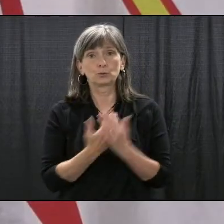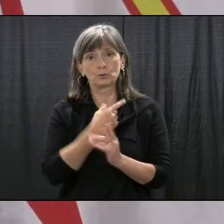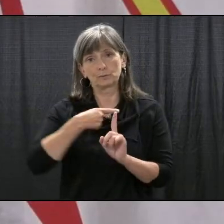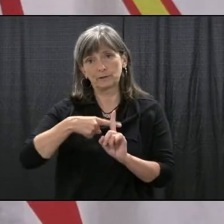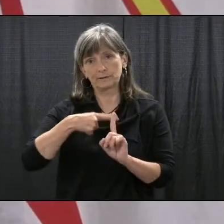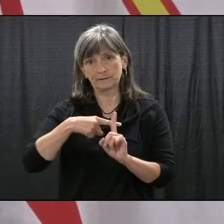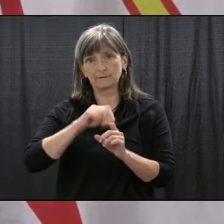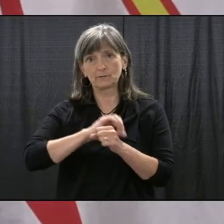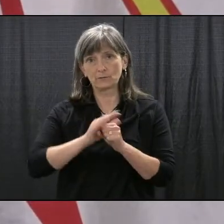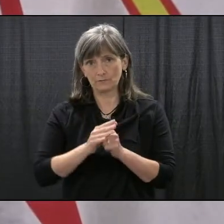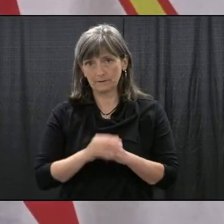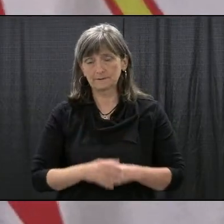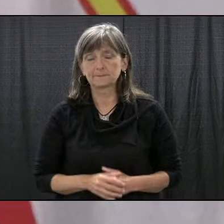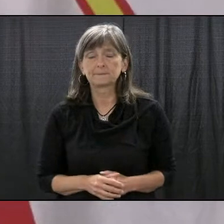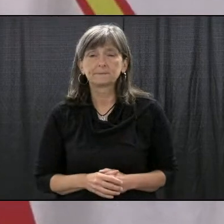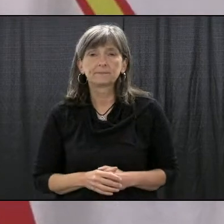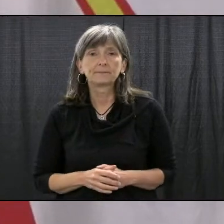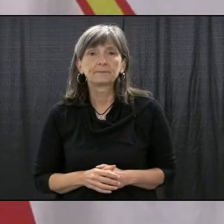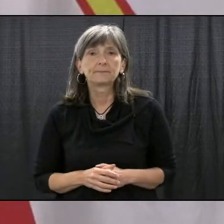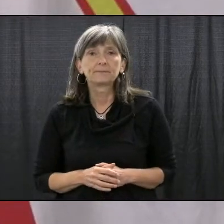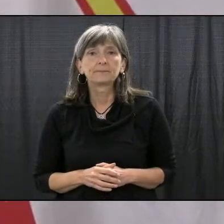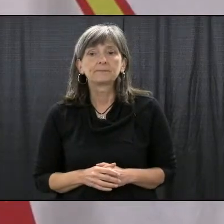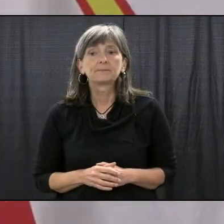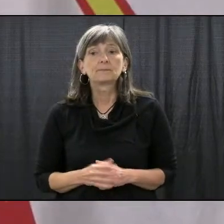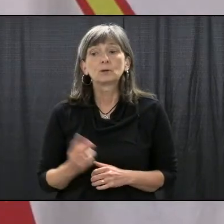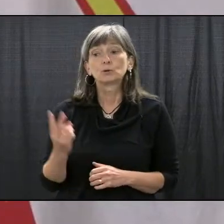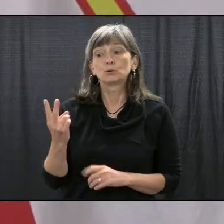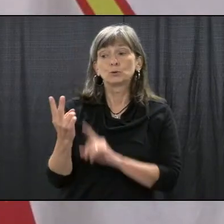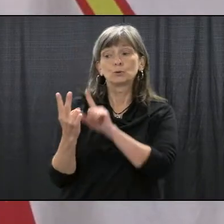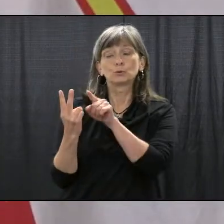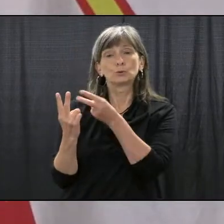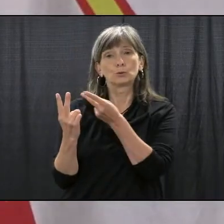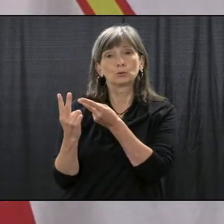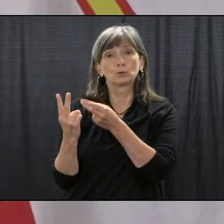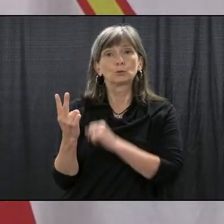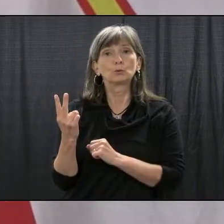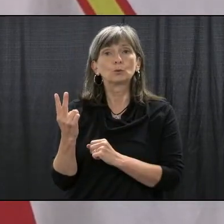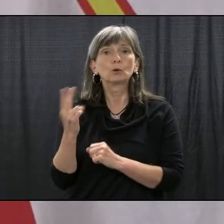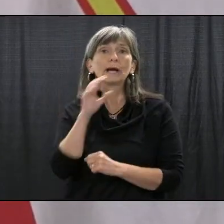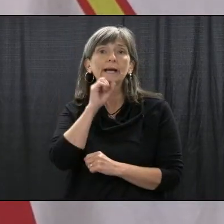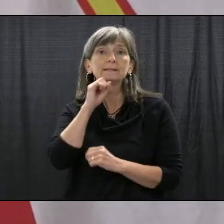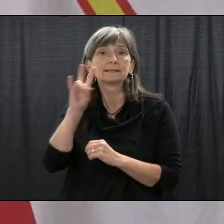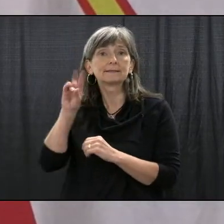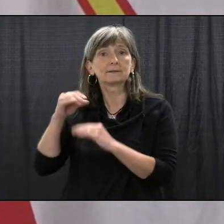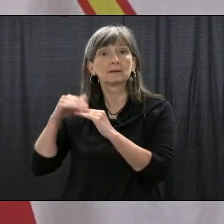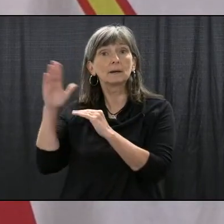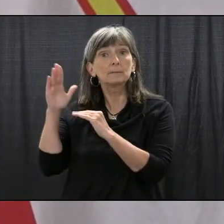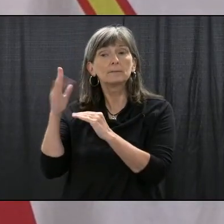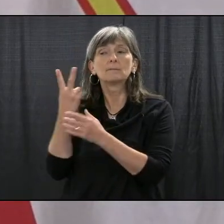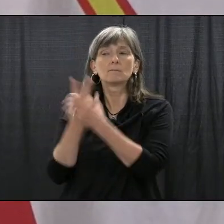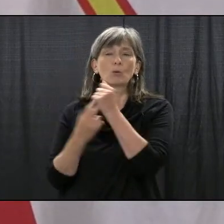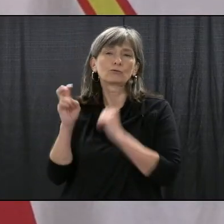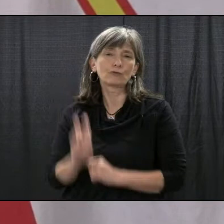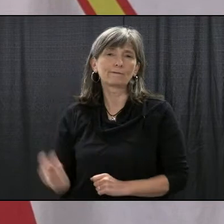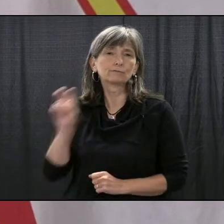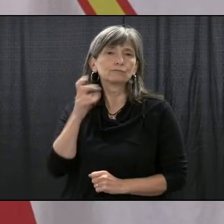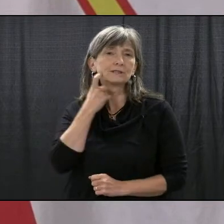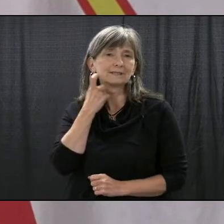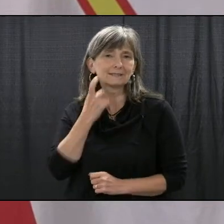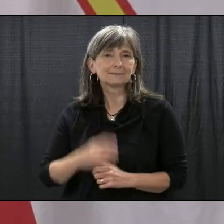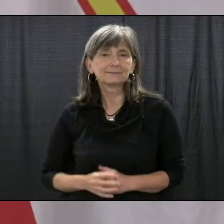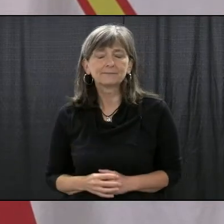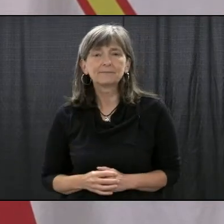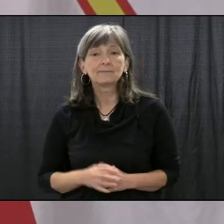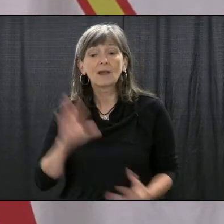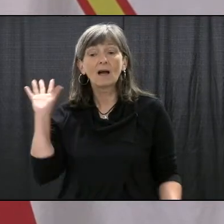confirmed cases of COVID-19 in the province. Both of these are individuals over the age of 70, and both are related to travel. The total